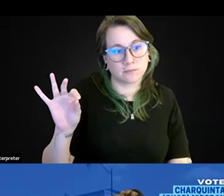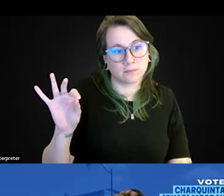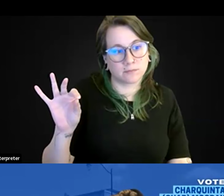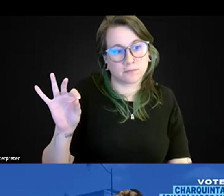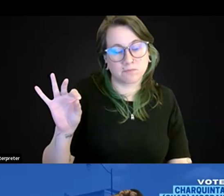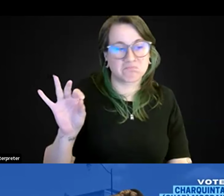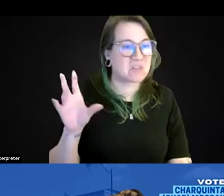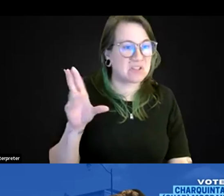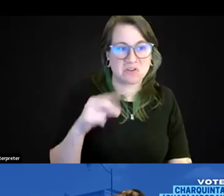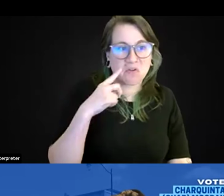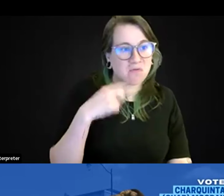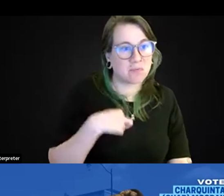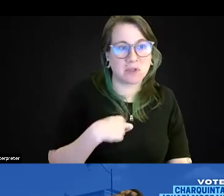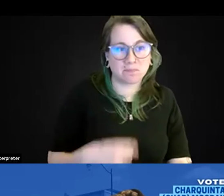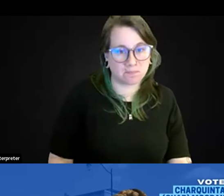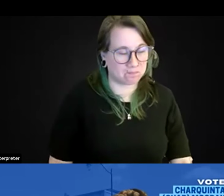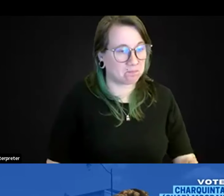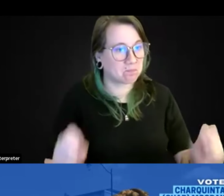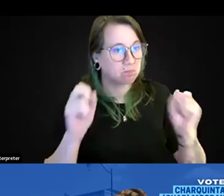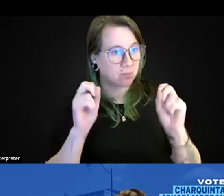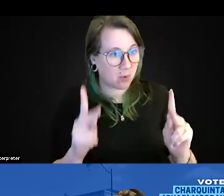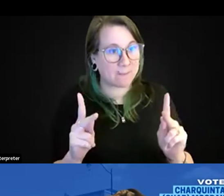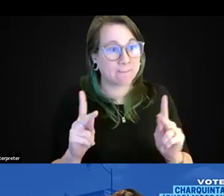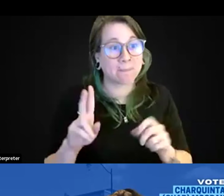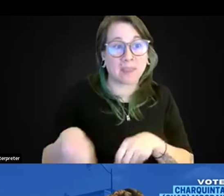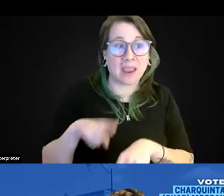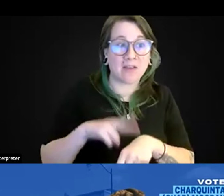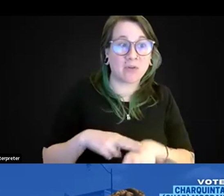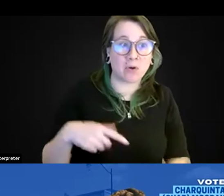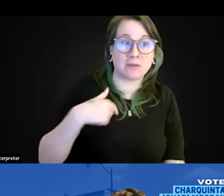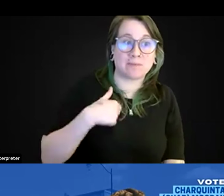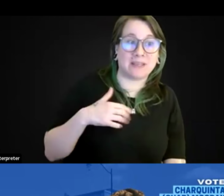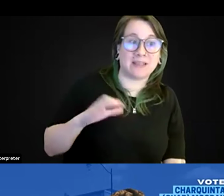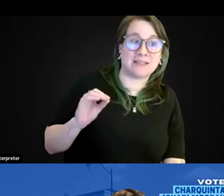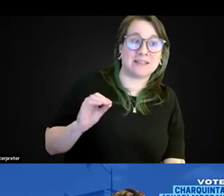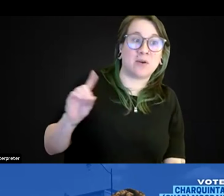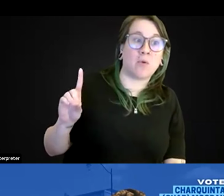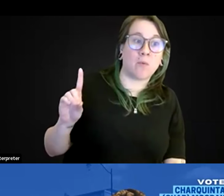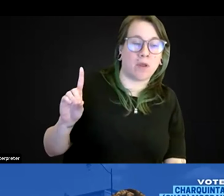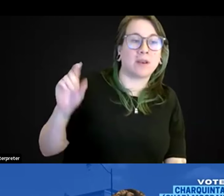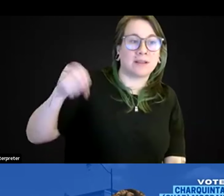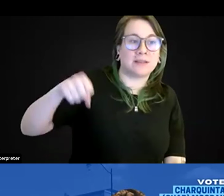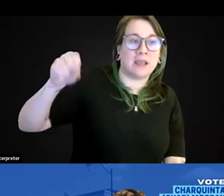No, it's a no for me. Okay. And of course, me, 5D01, a yes.